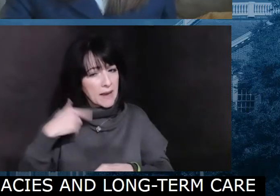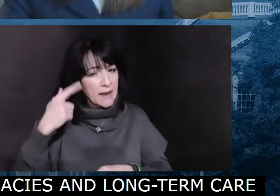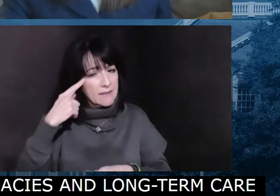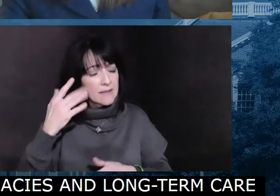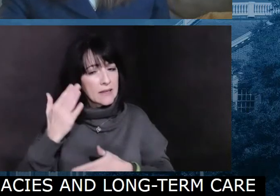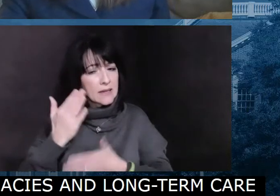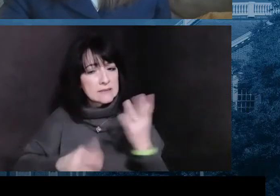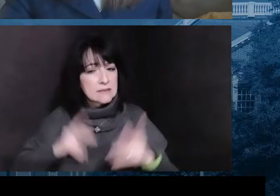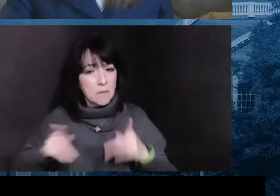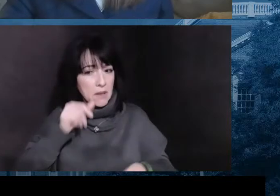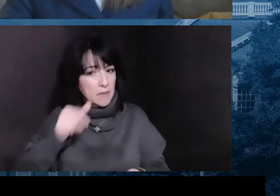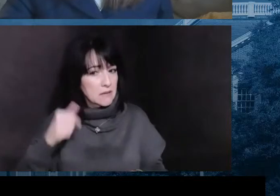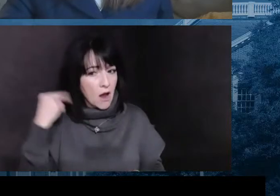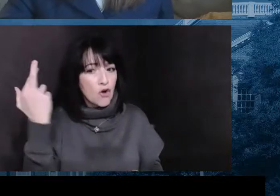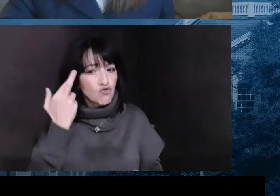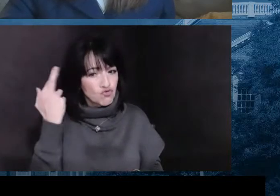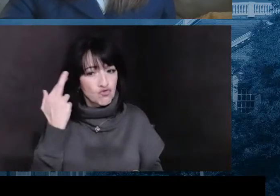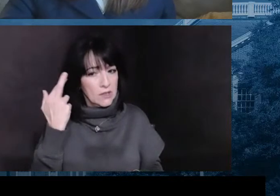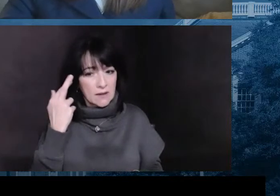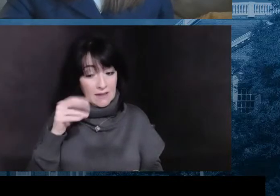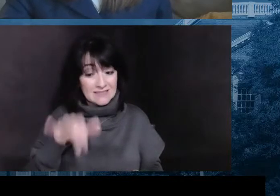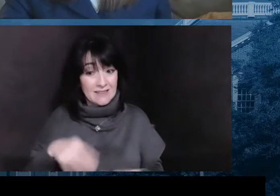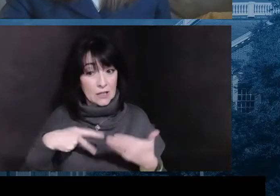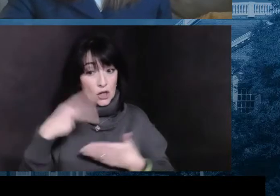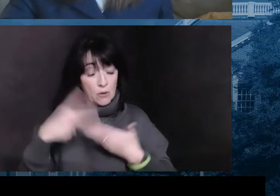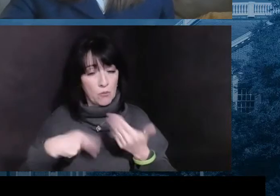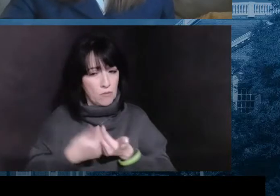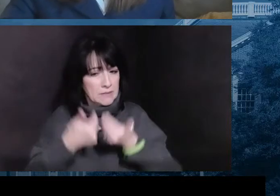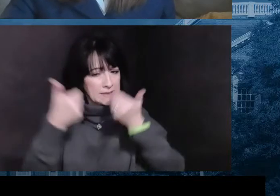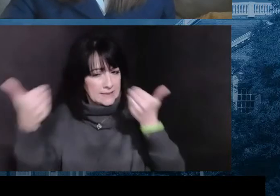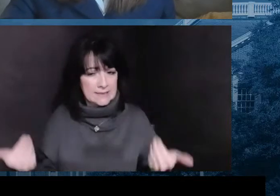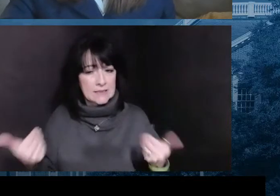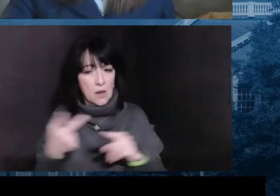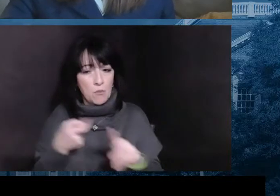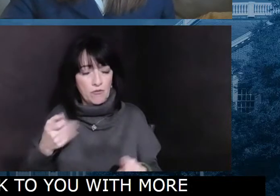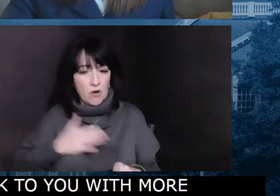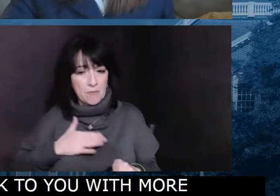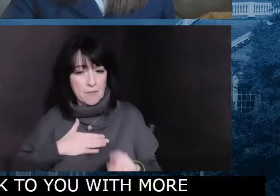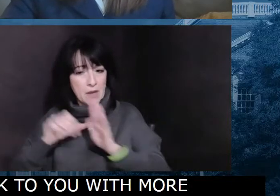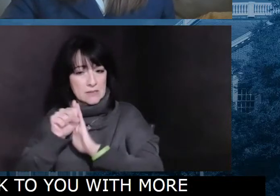with, more specifics, but the numbers I have are that